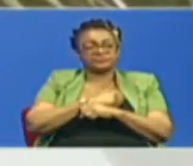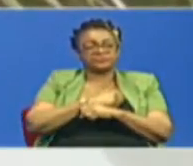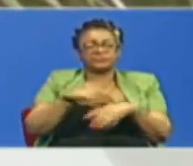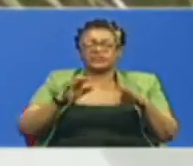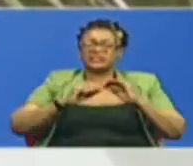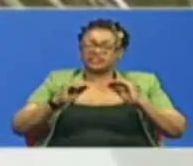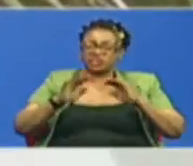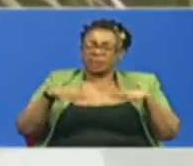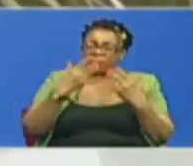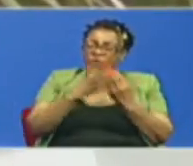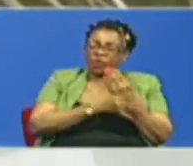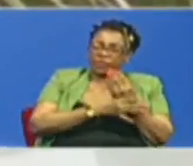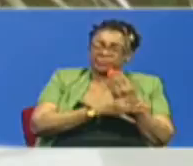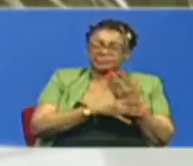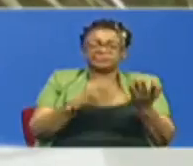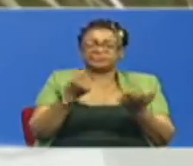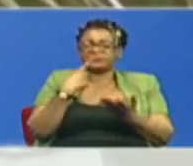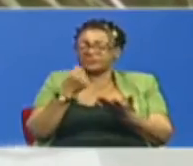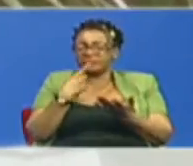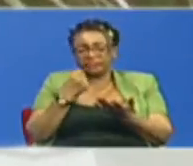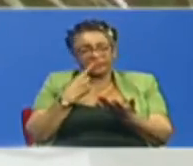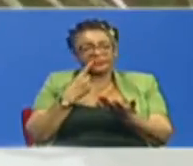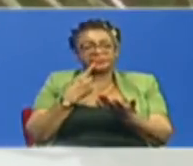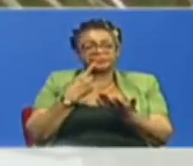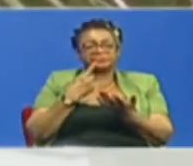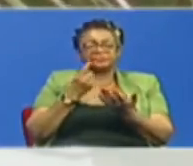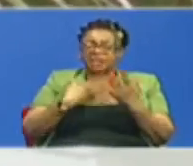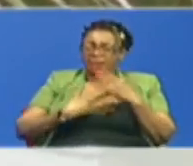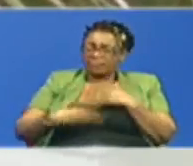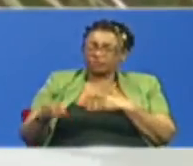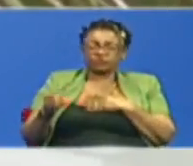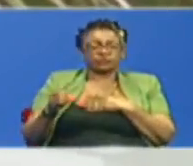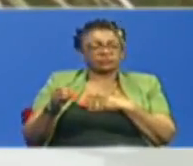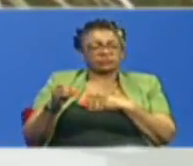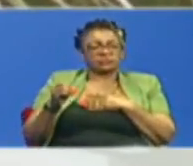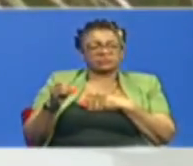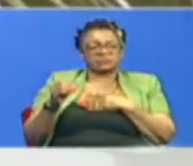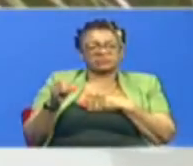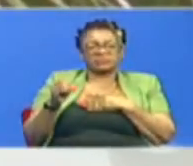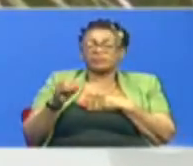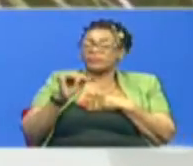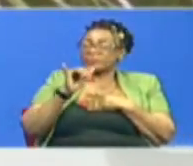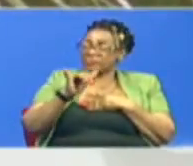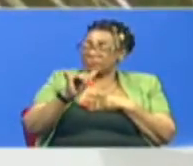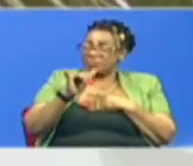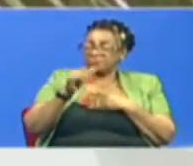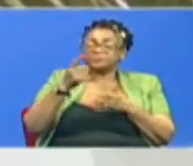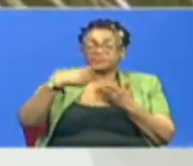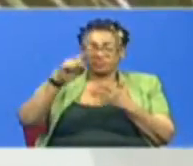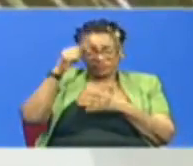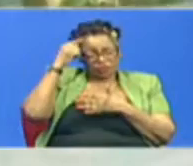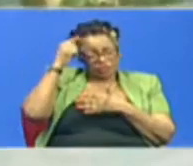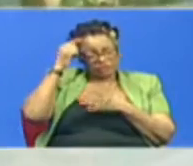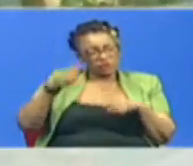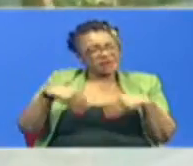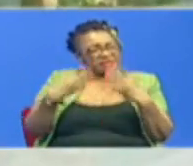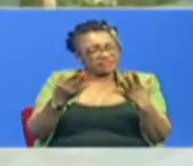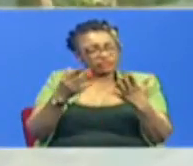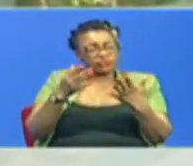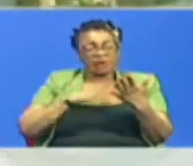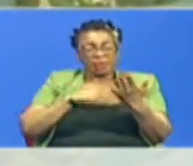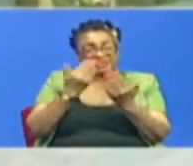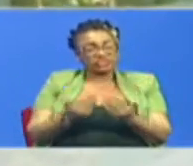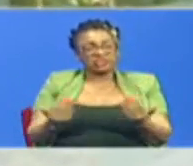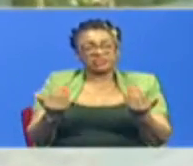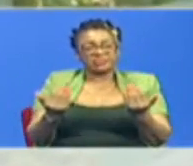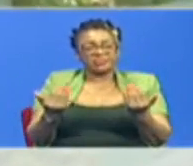about contraceptives, teaching them about abortion, teaching them, is that really the right knowledge we are giving to our children? Ni wakati ambao kwamba